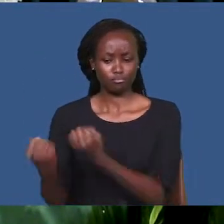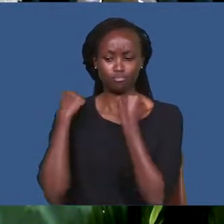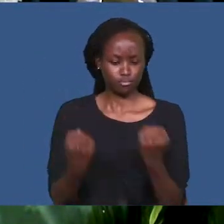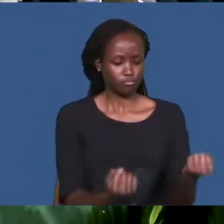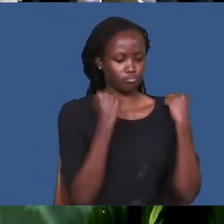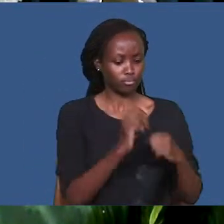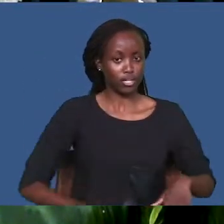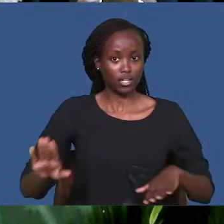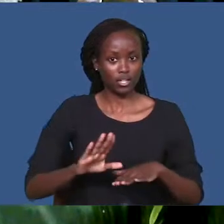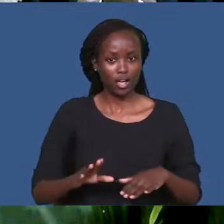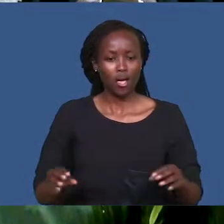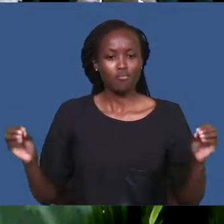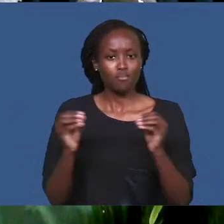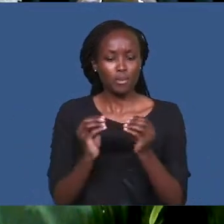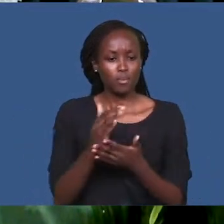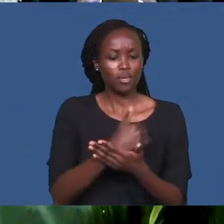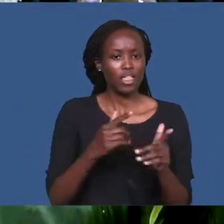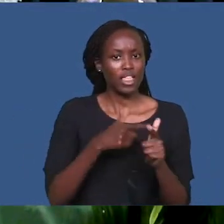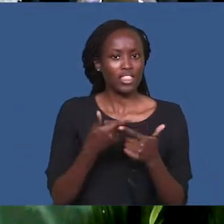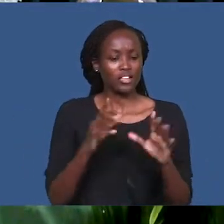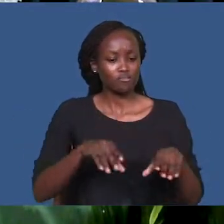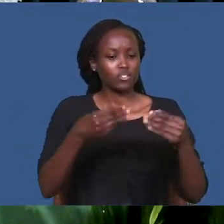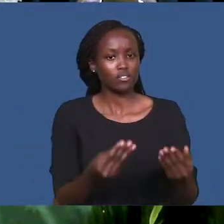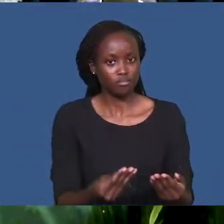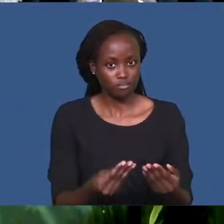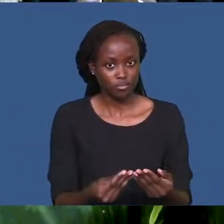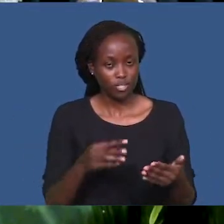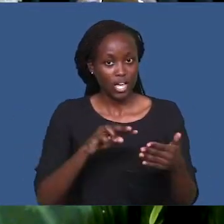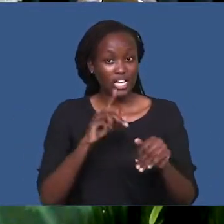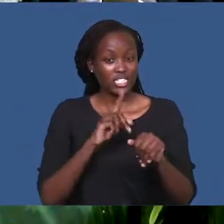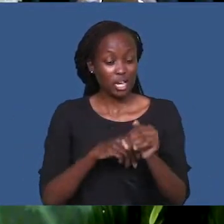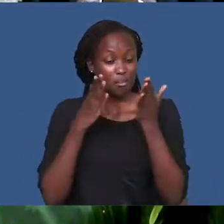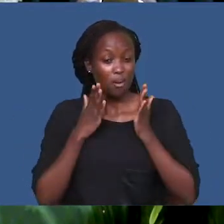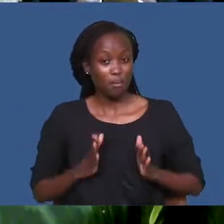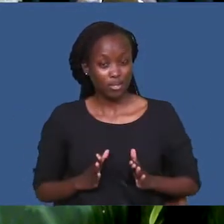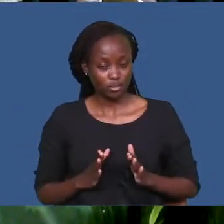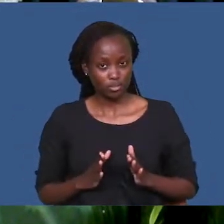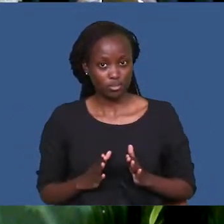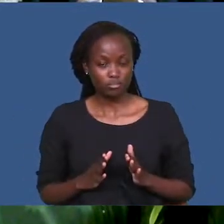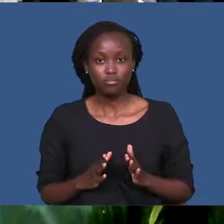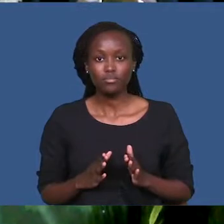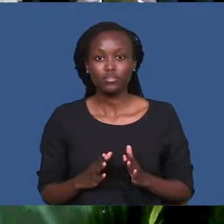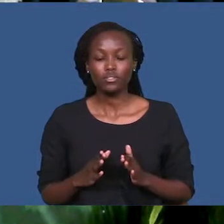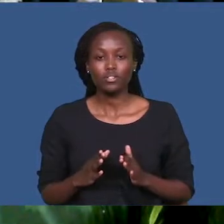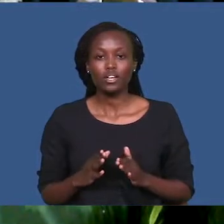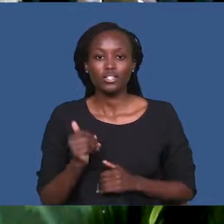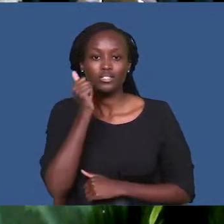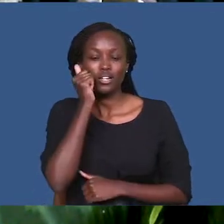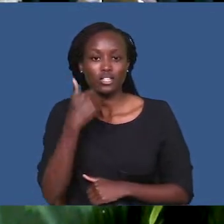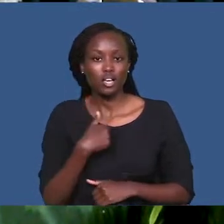called him, and they offered their sacrifices. When somebody is in distress, you not only call, but you also